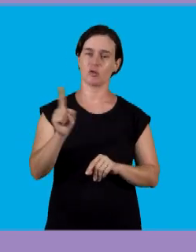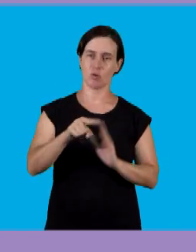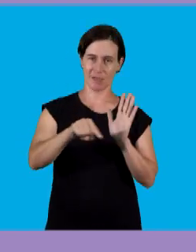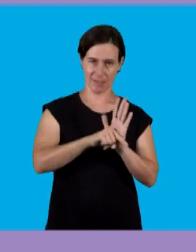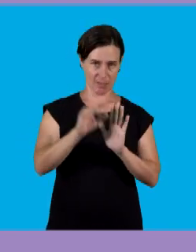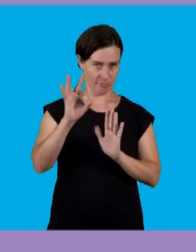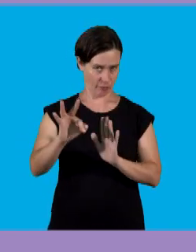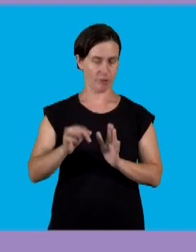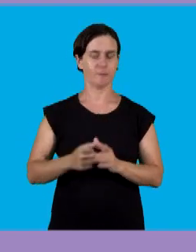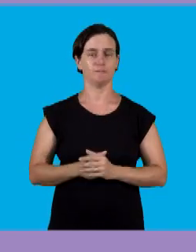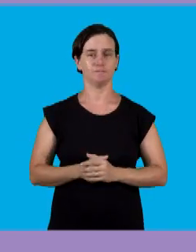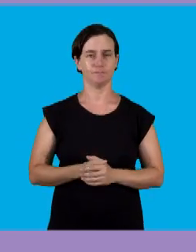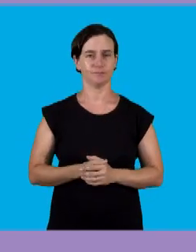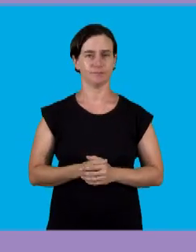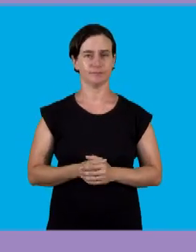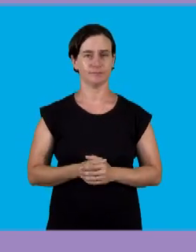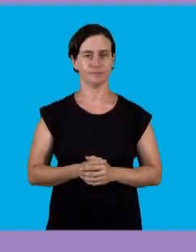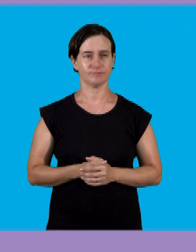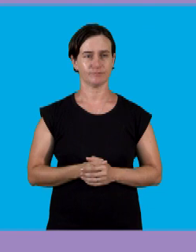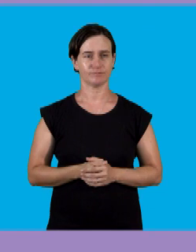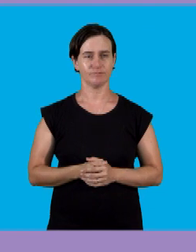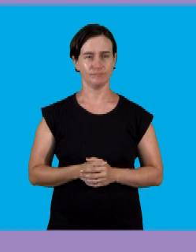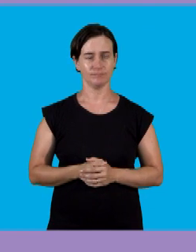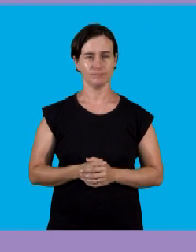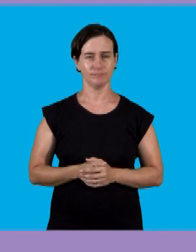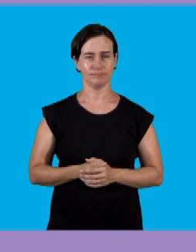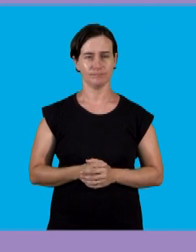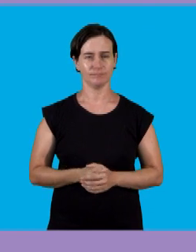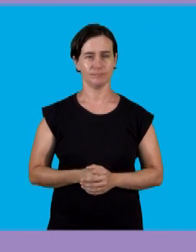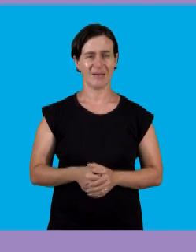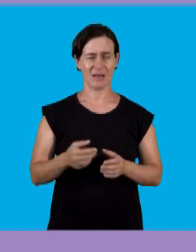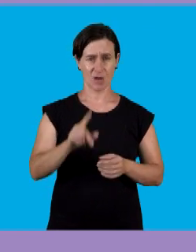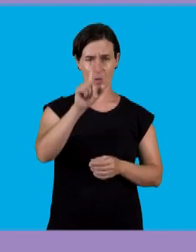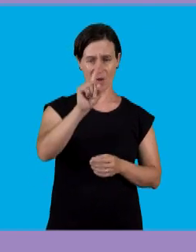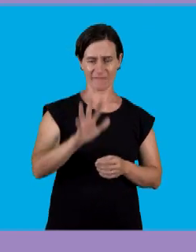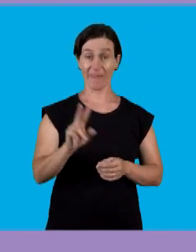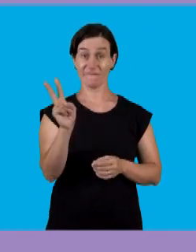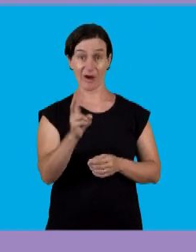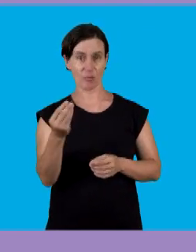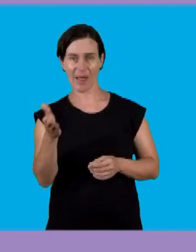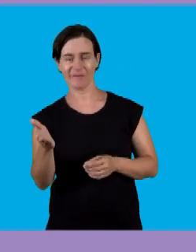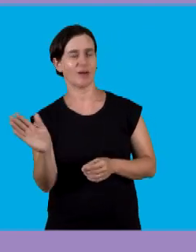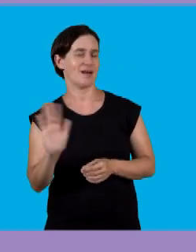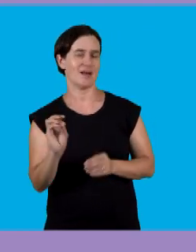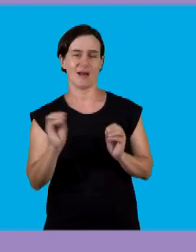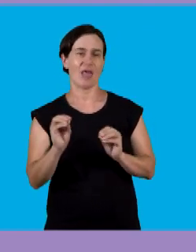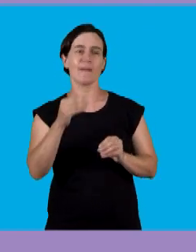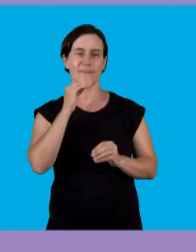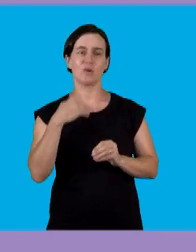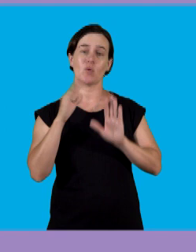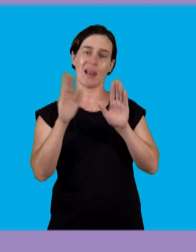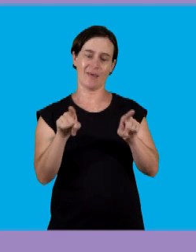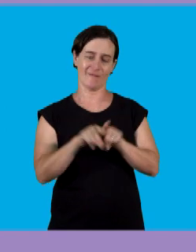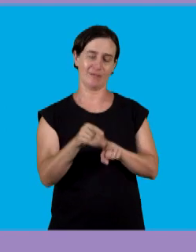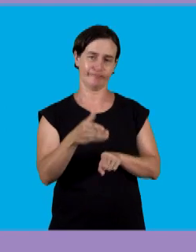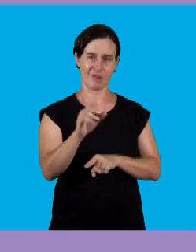a negative 3. Then, of course, because the 1/5 does not have any variables, then we are just going